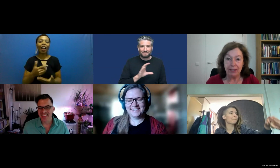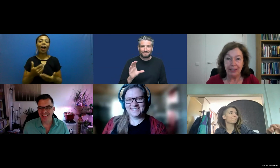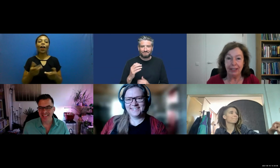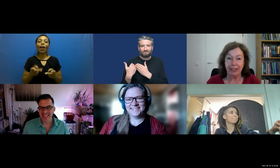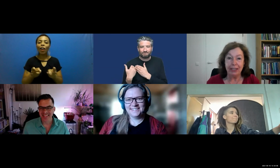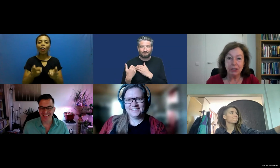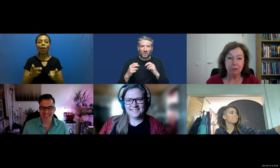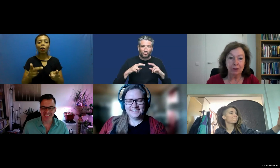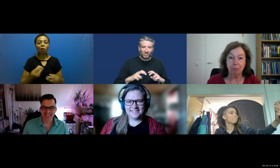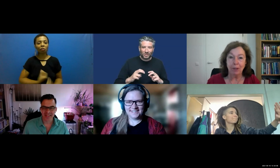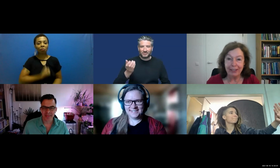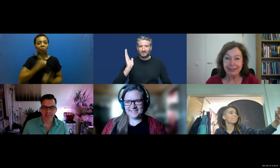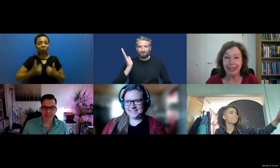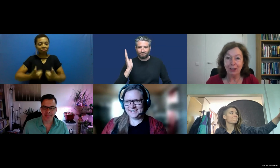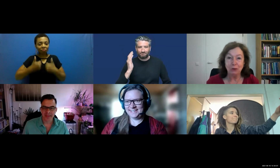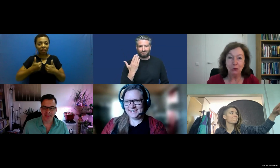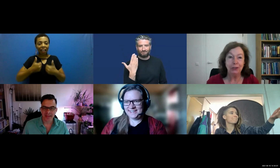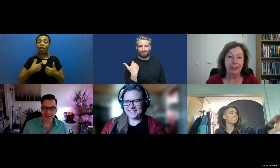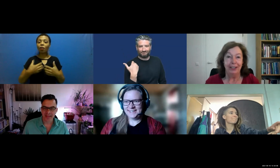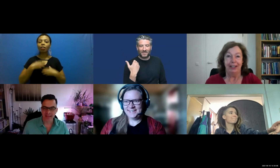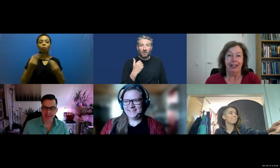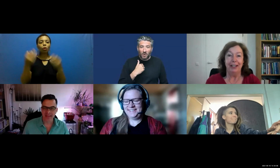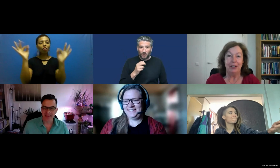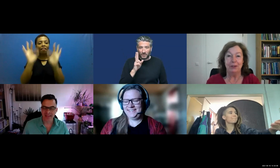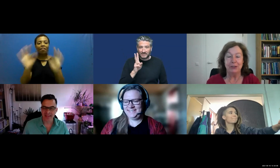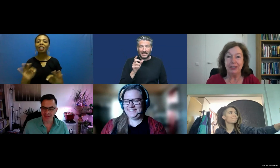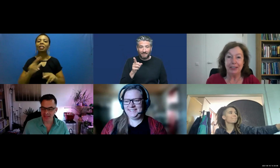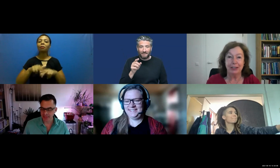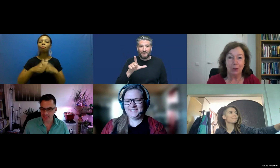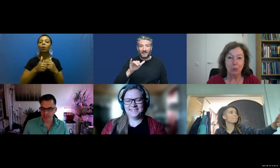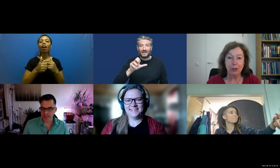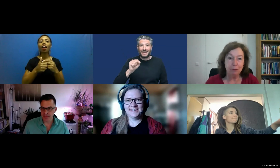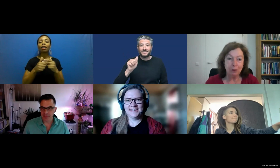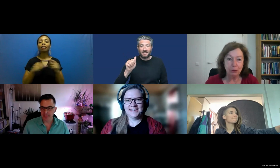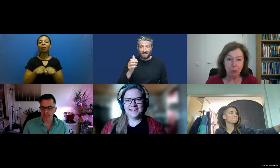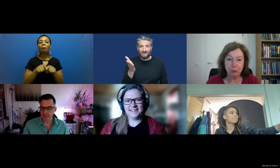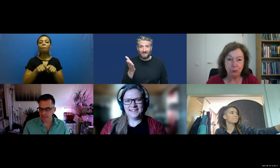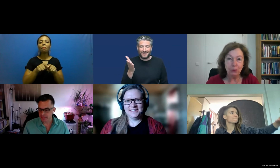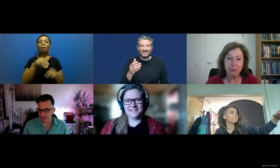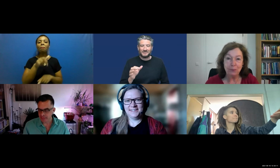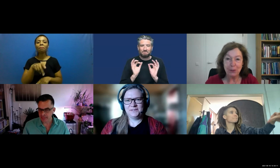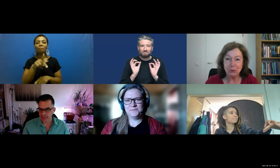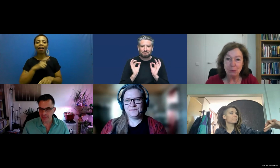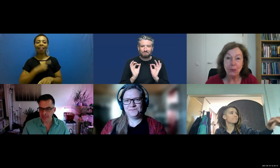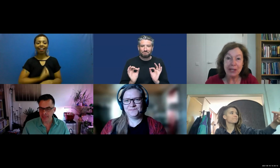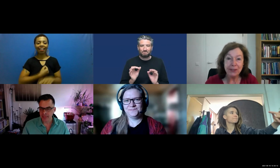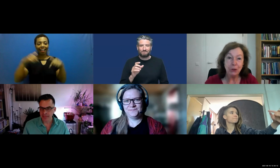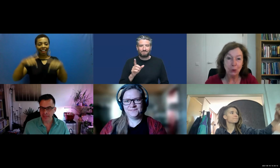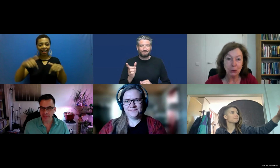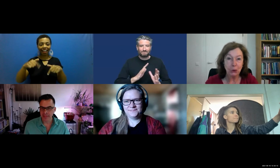very happy that Lisa van der Mark is there too. She did a wonderful job